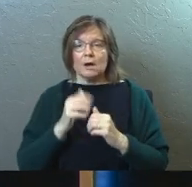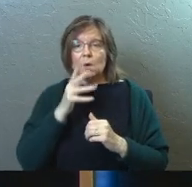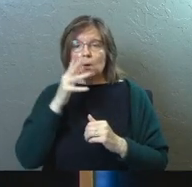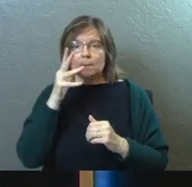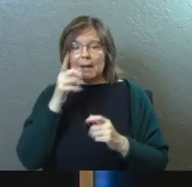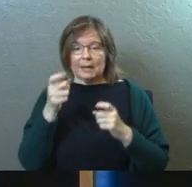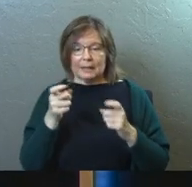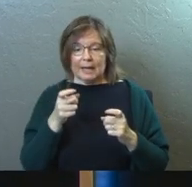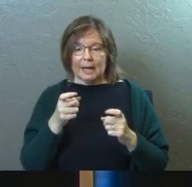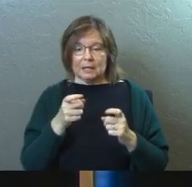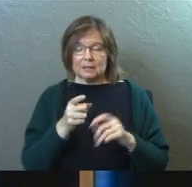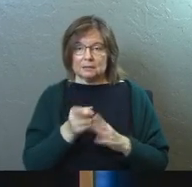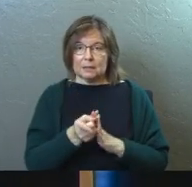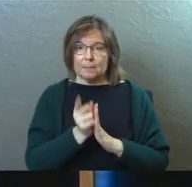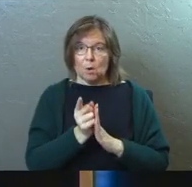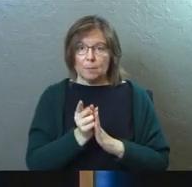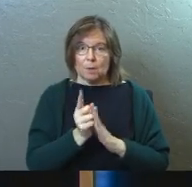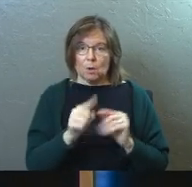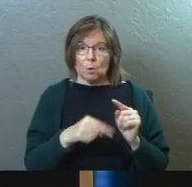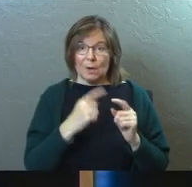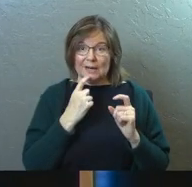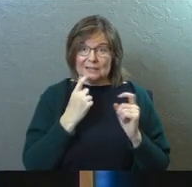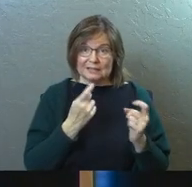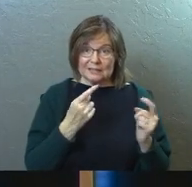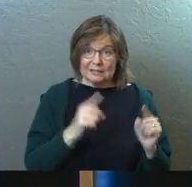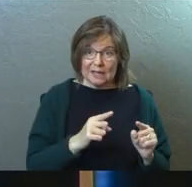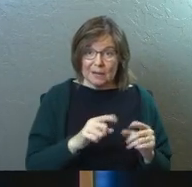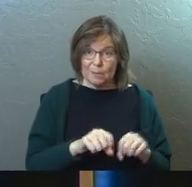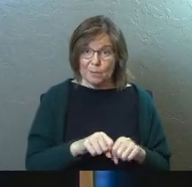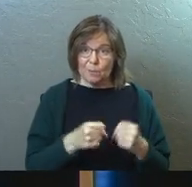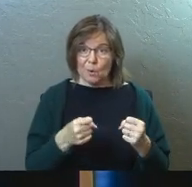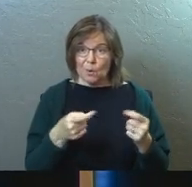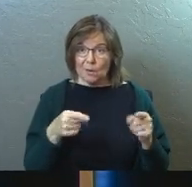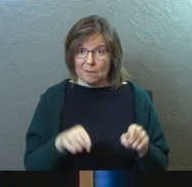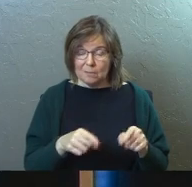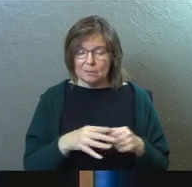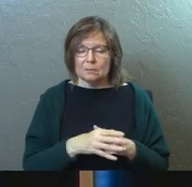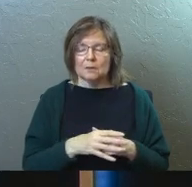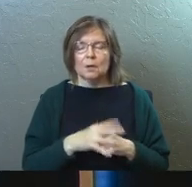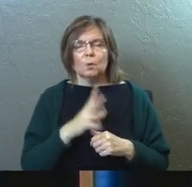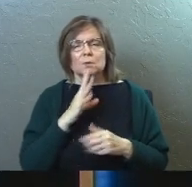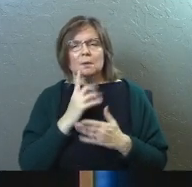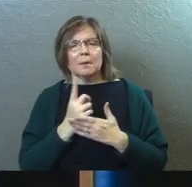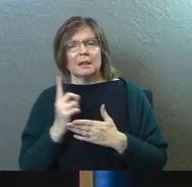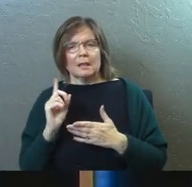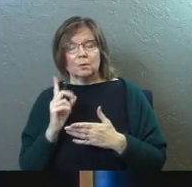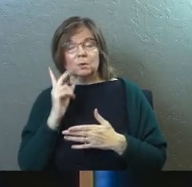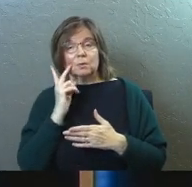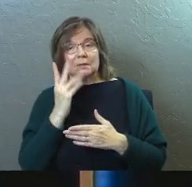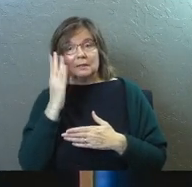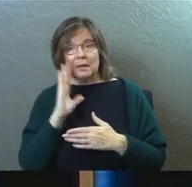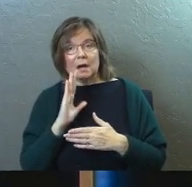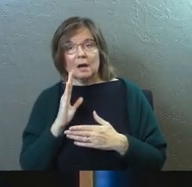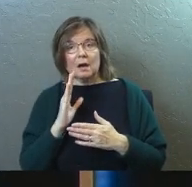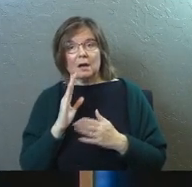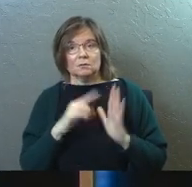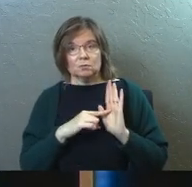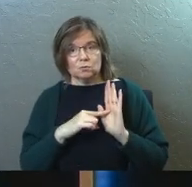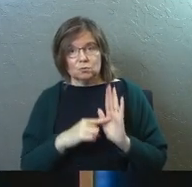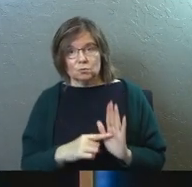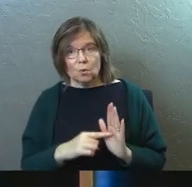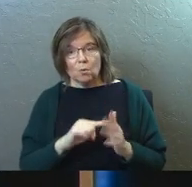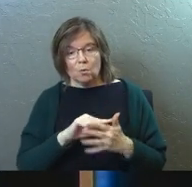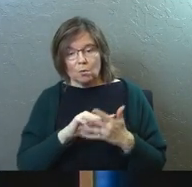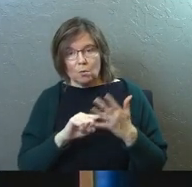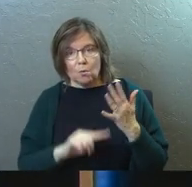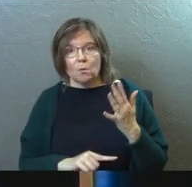of brokenness and sin. We talked about a lot of this last week, and you're going to see God walk in all of